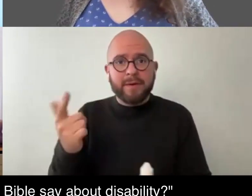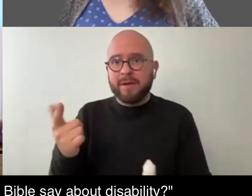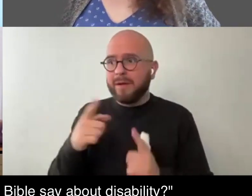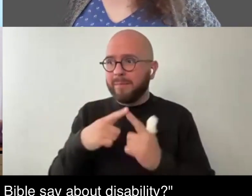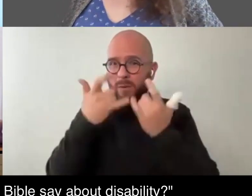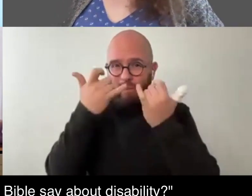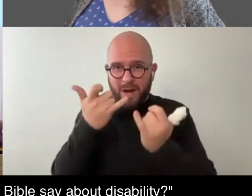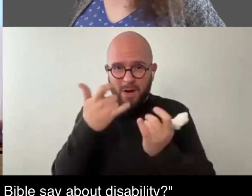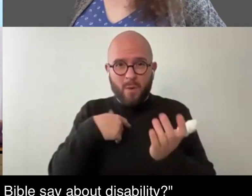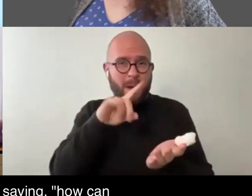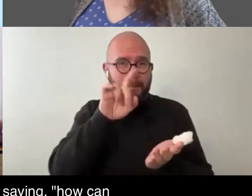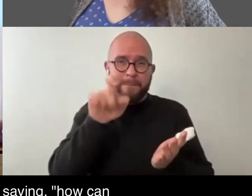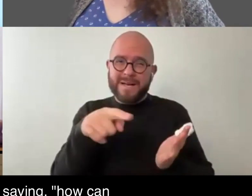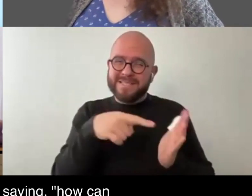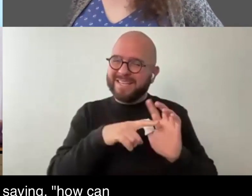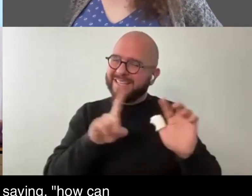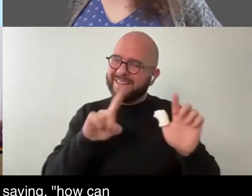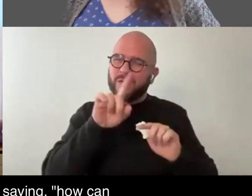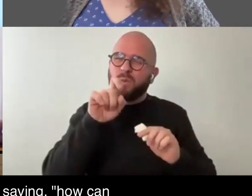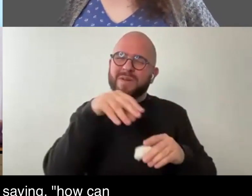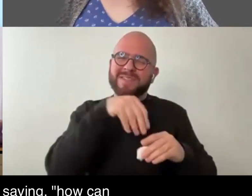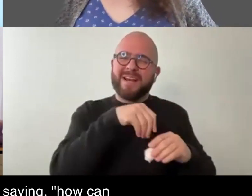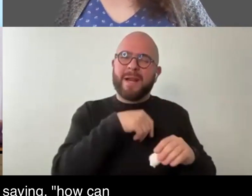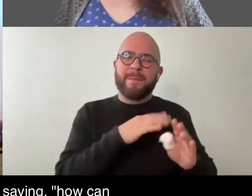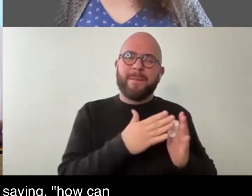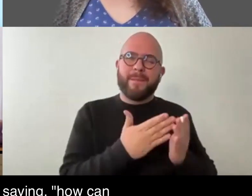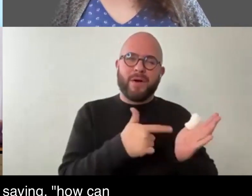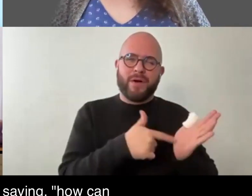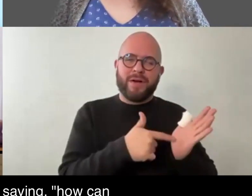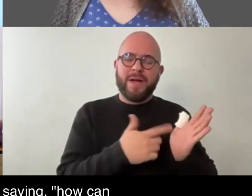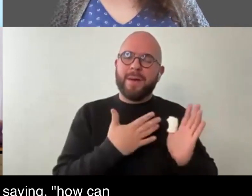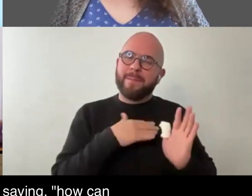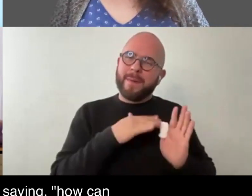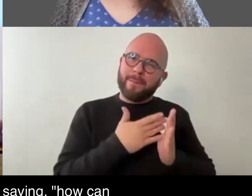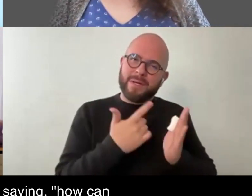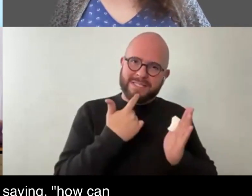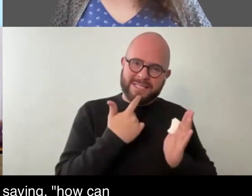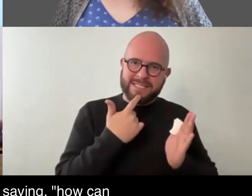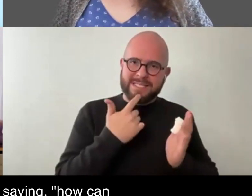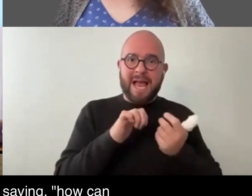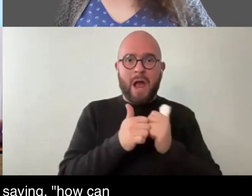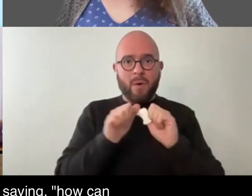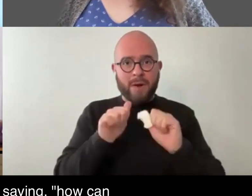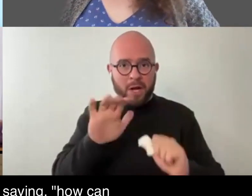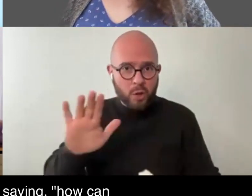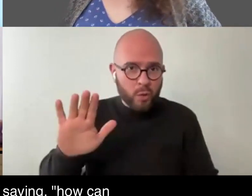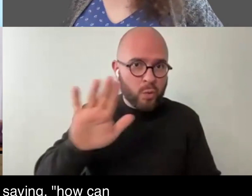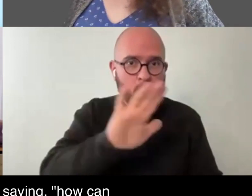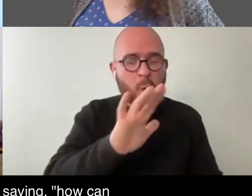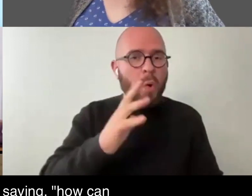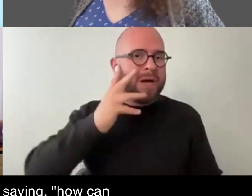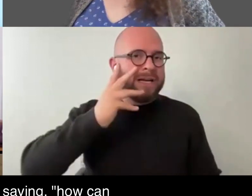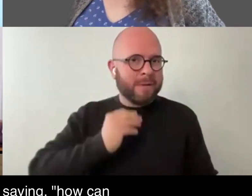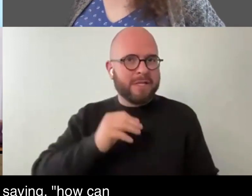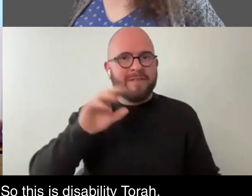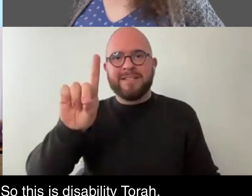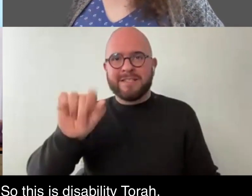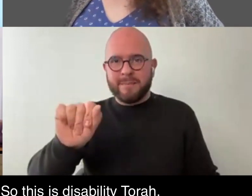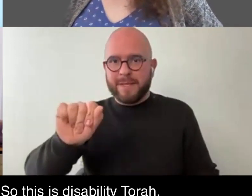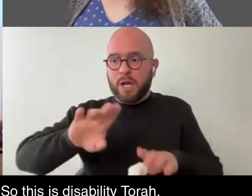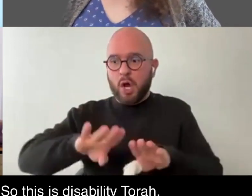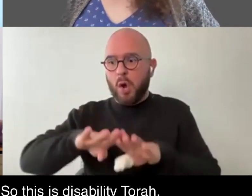book is really different. It's a question of saying, how can lived experiences of disability open up